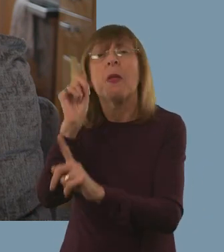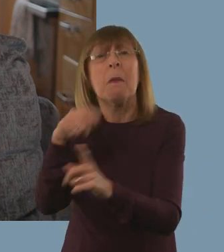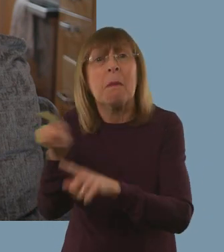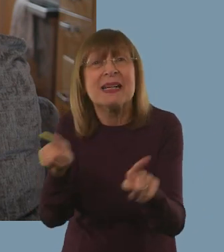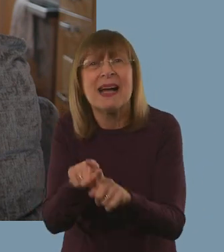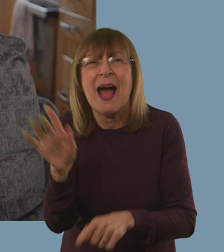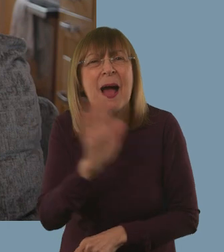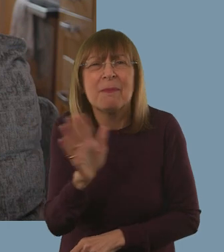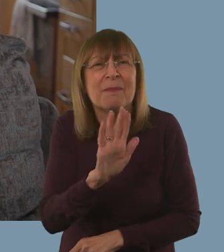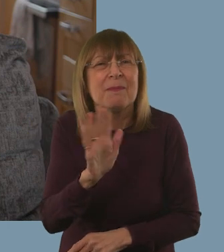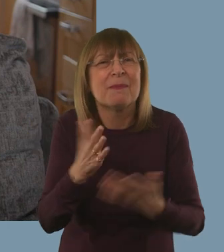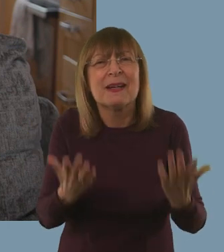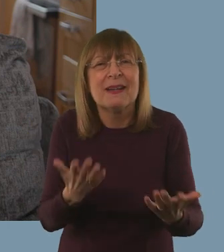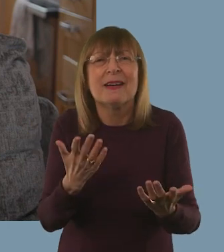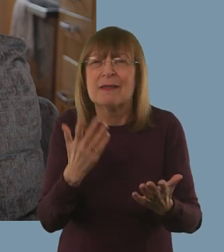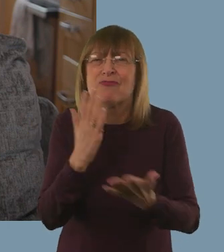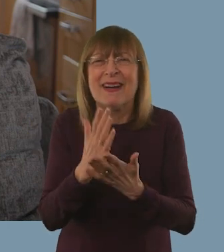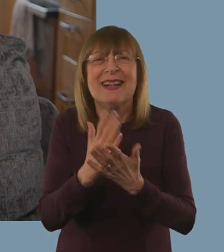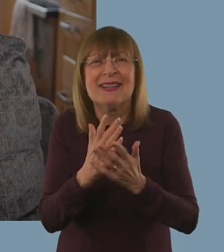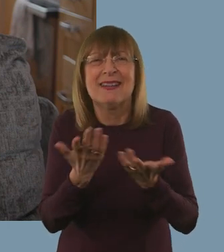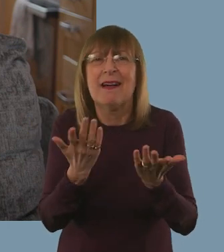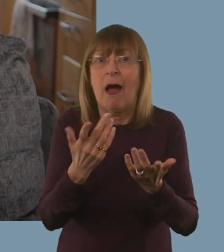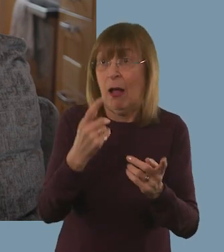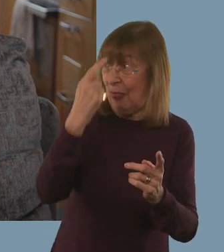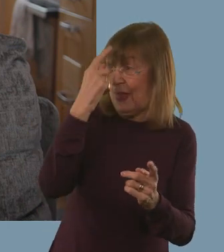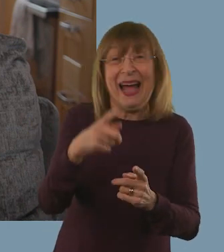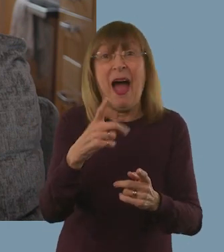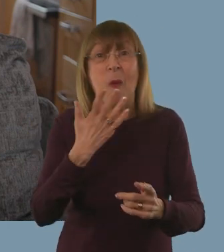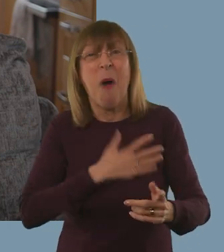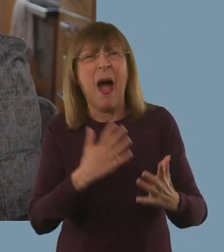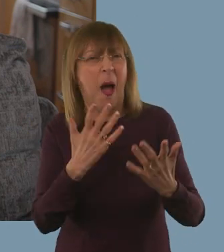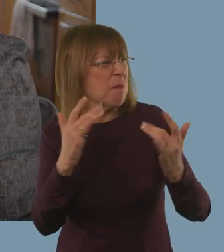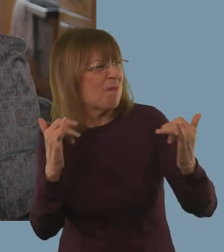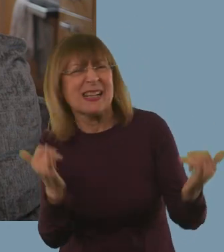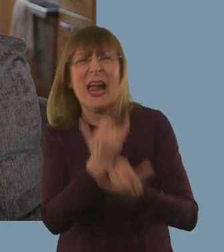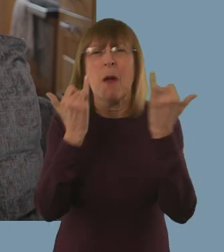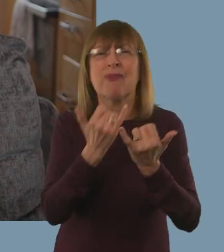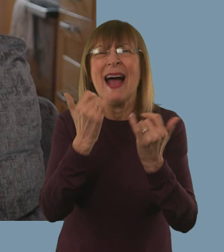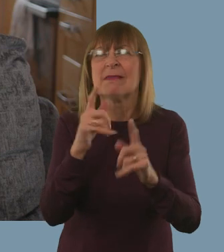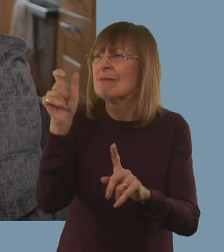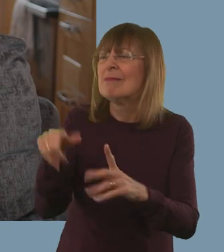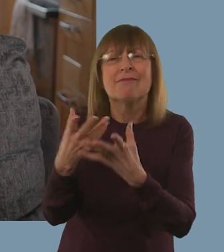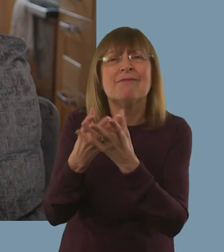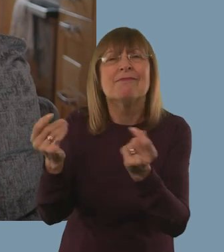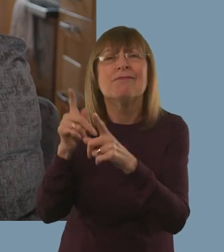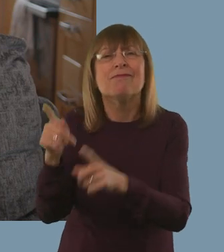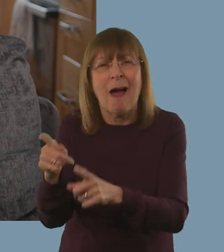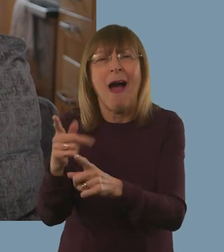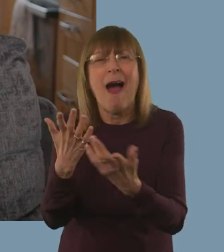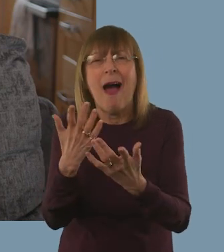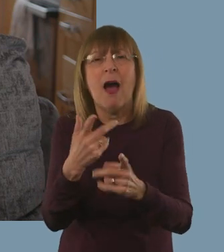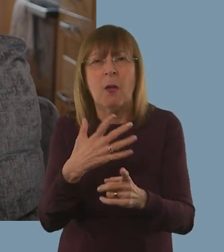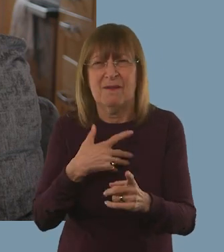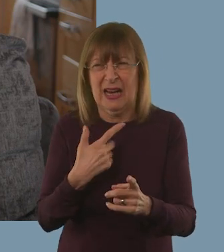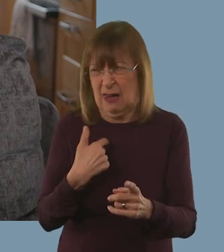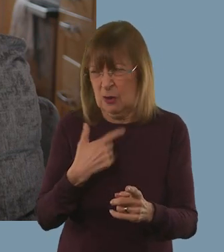be okay with that as well. So sometimes there's a big, really fun celebration of her